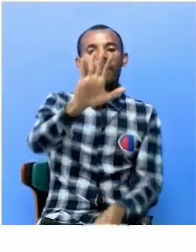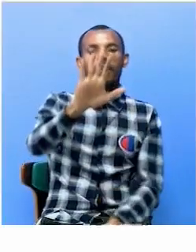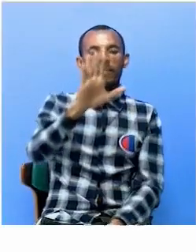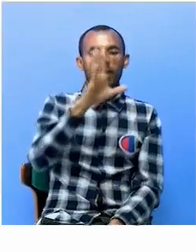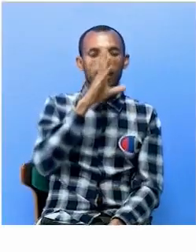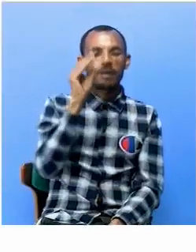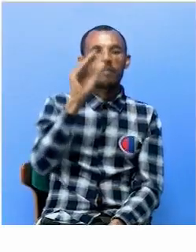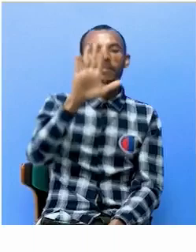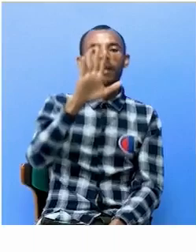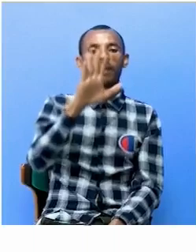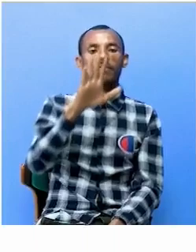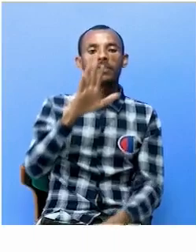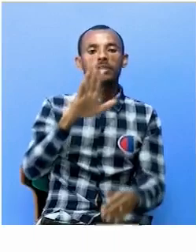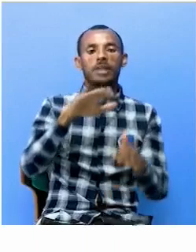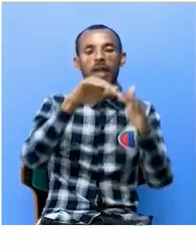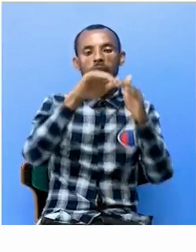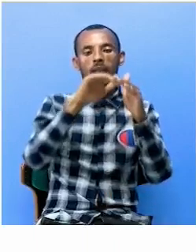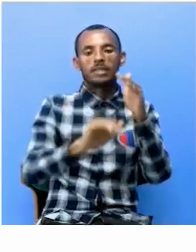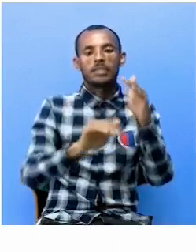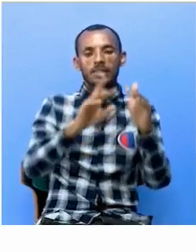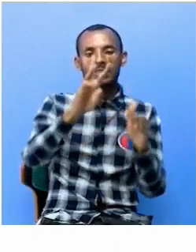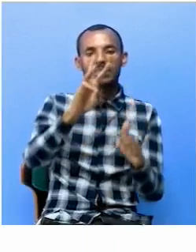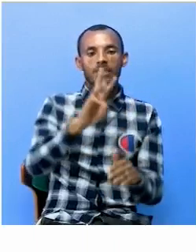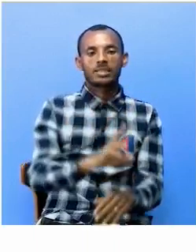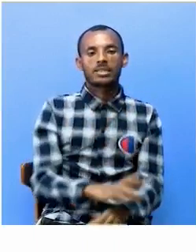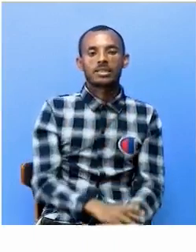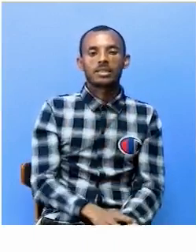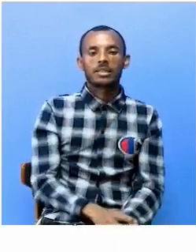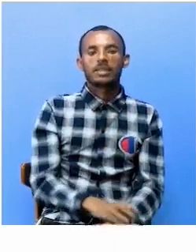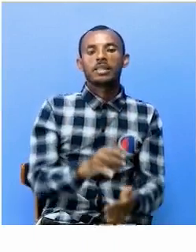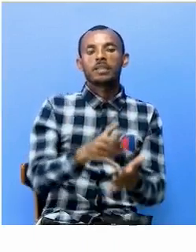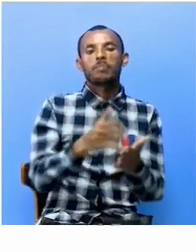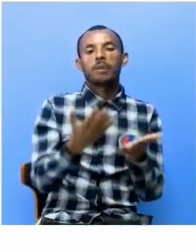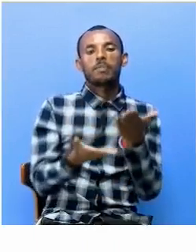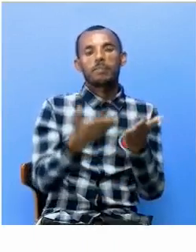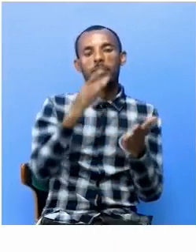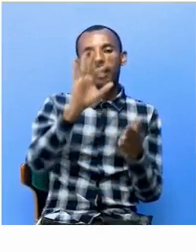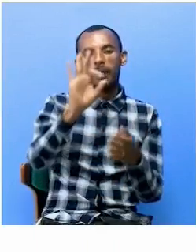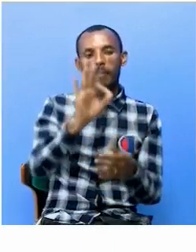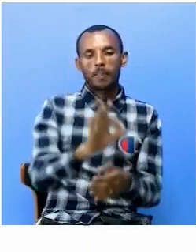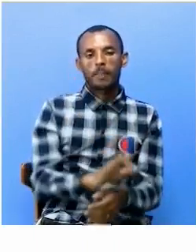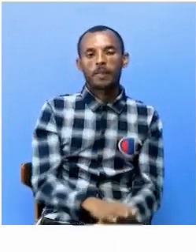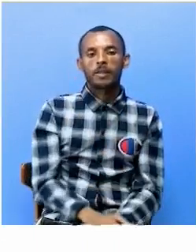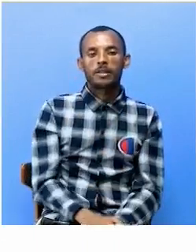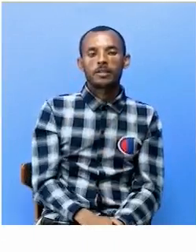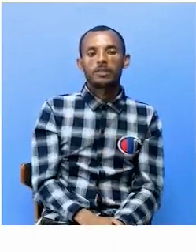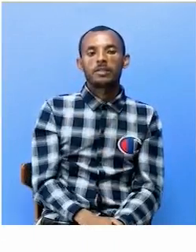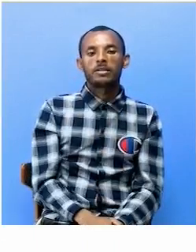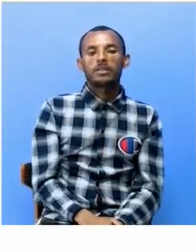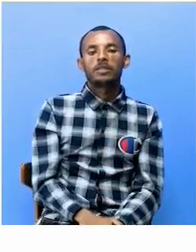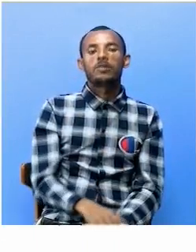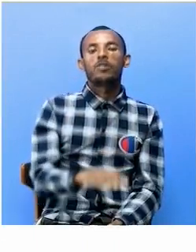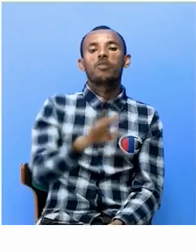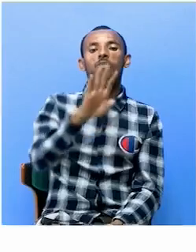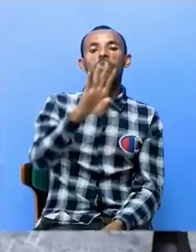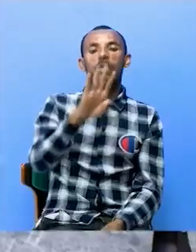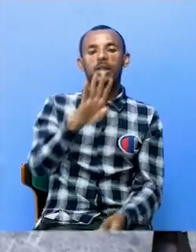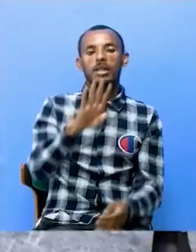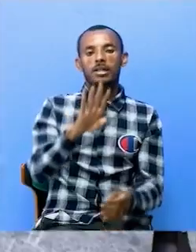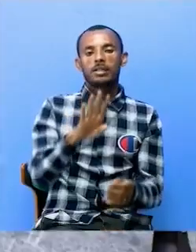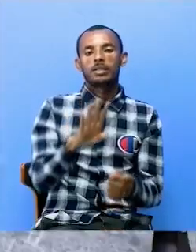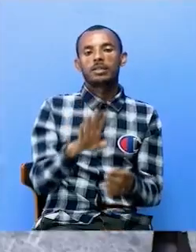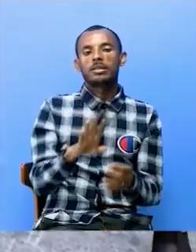And 5 a number less than 6, you can make it 7 or you can make it 9. For some